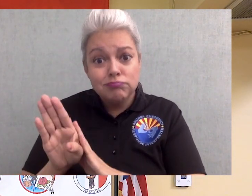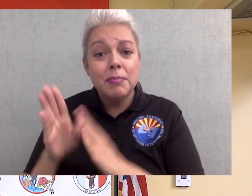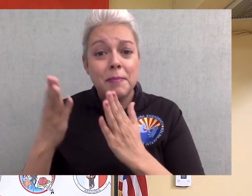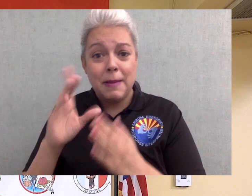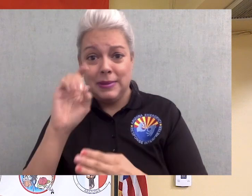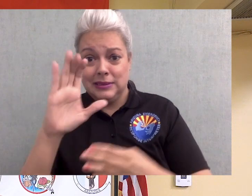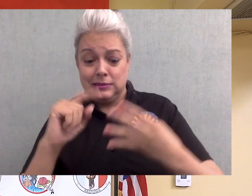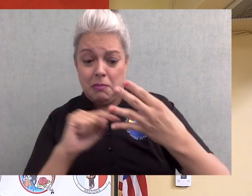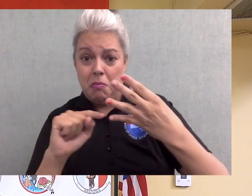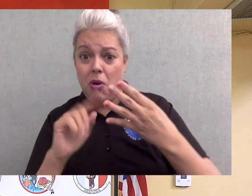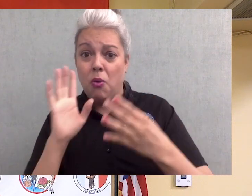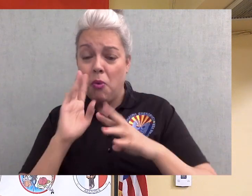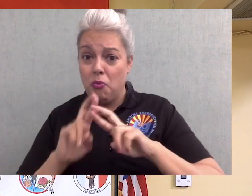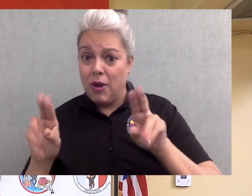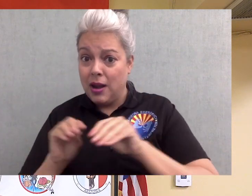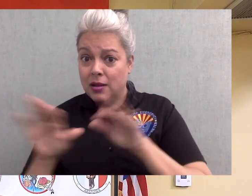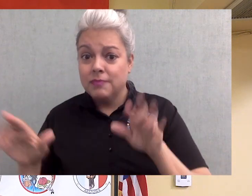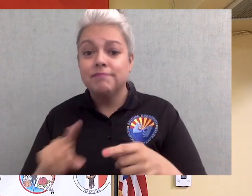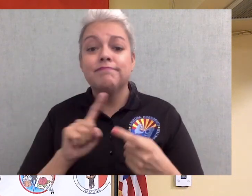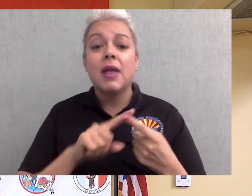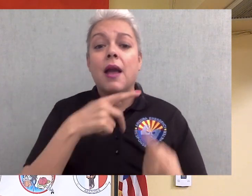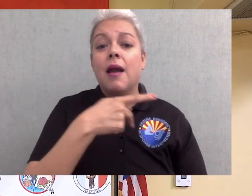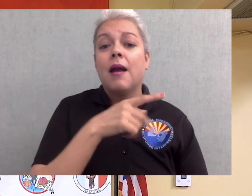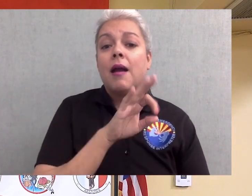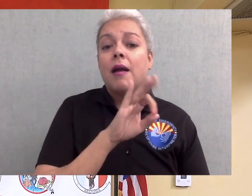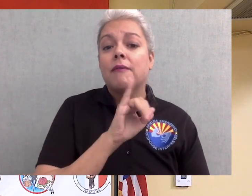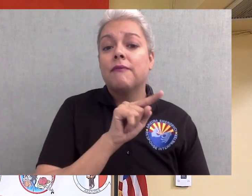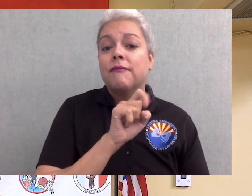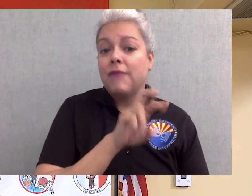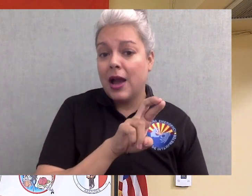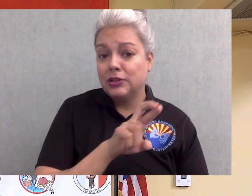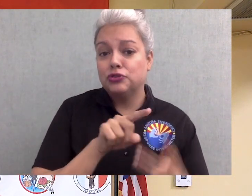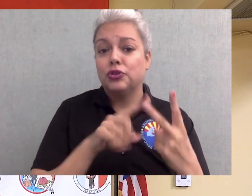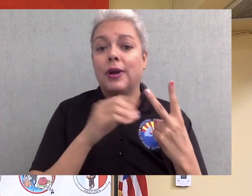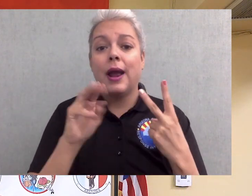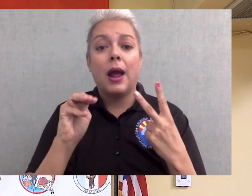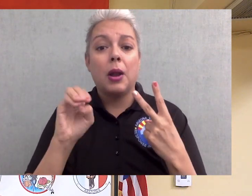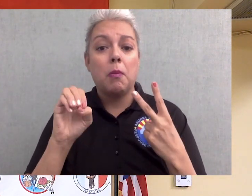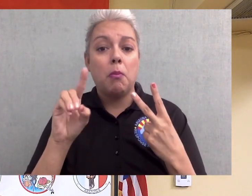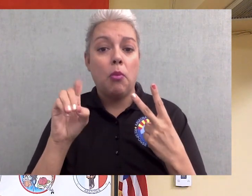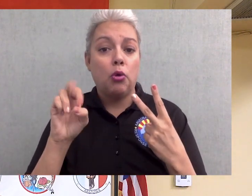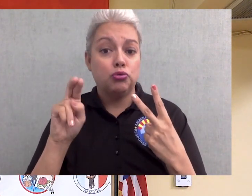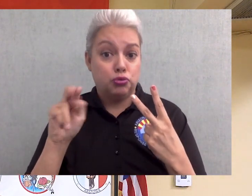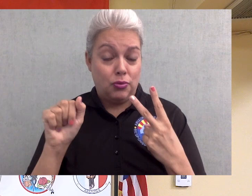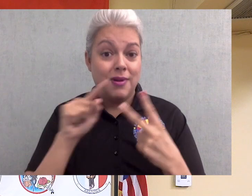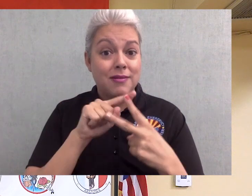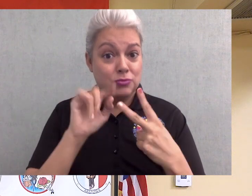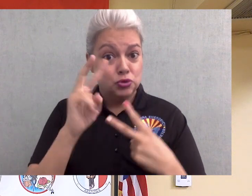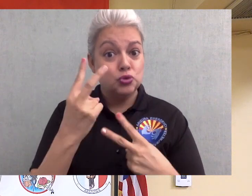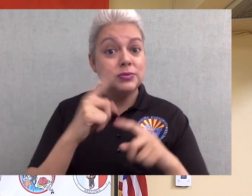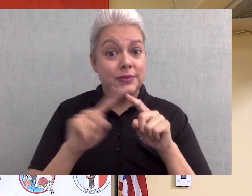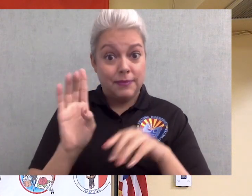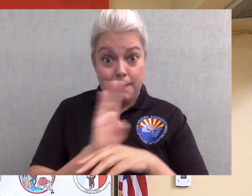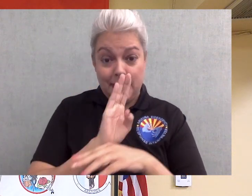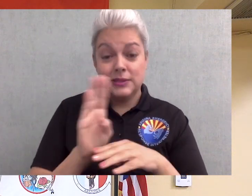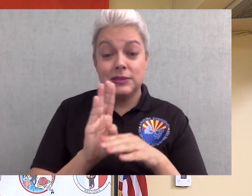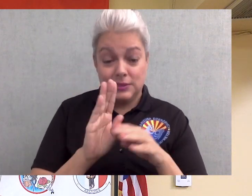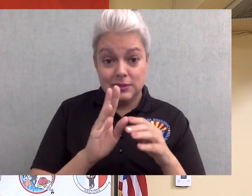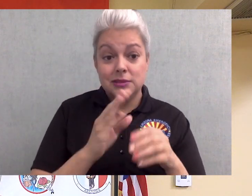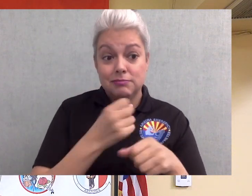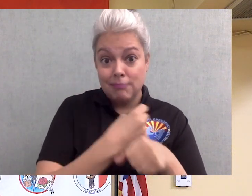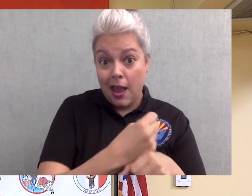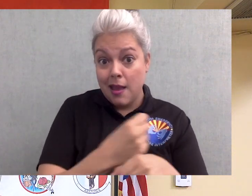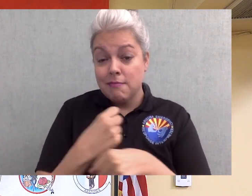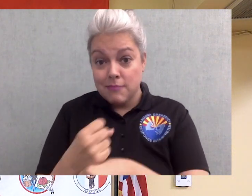December, maybe early January. One is the Pfizer vaccine, the other one is called the Moderna vaccine. The options are to go into the state or going through the